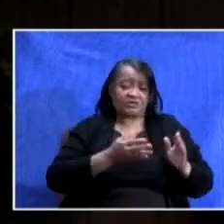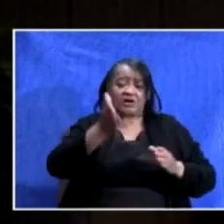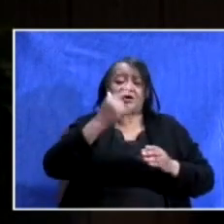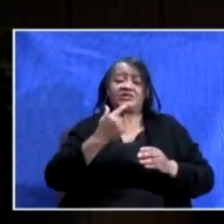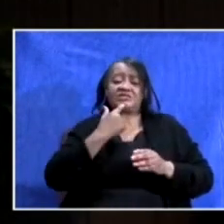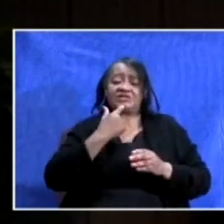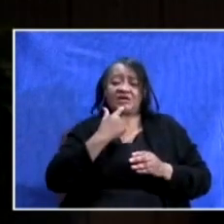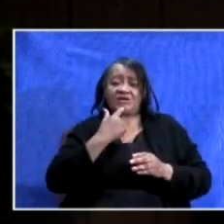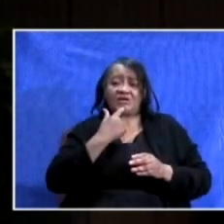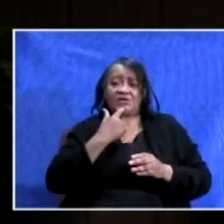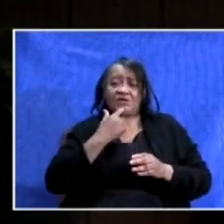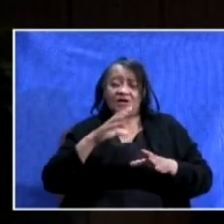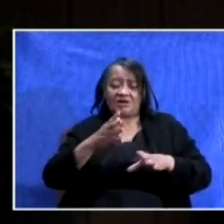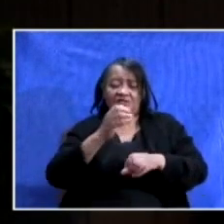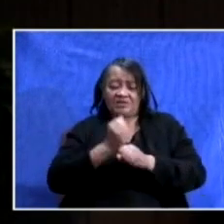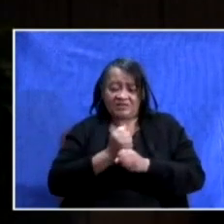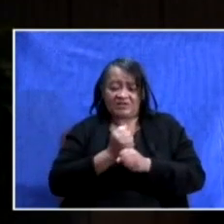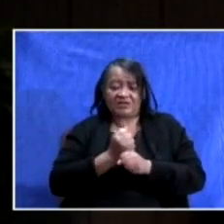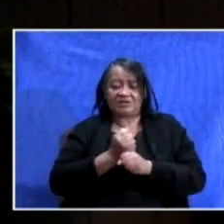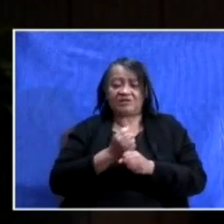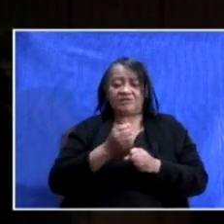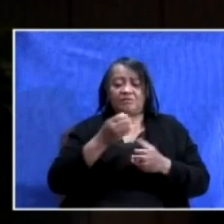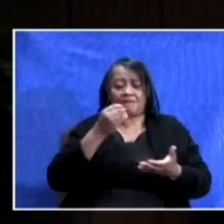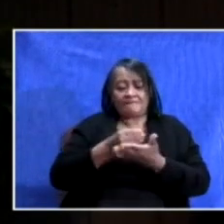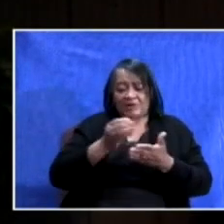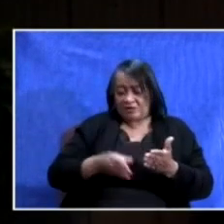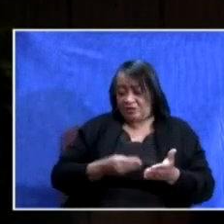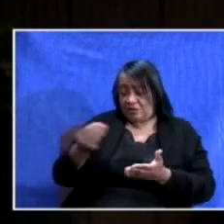said, take what's in your wallet and give it to them.